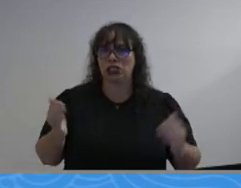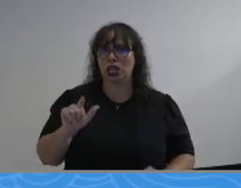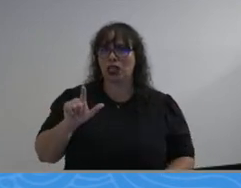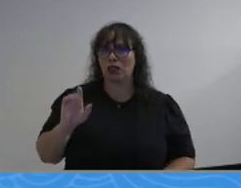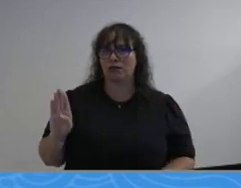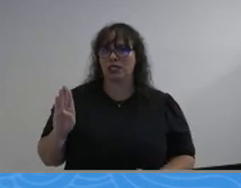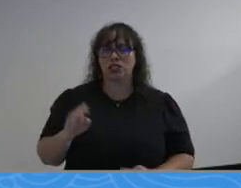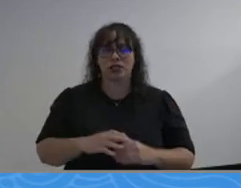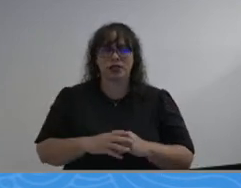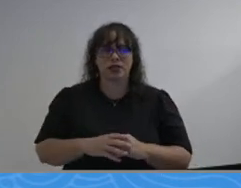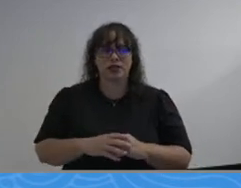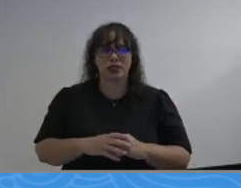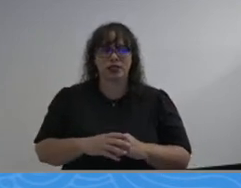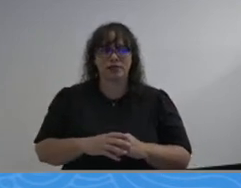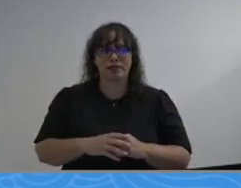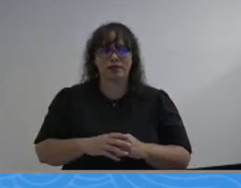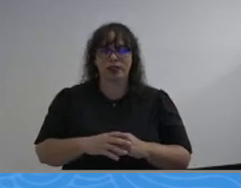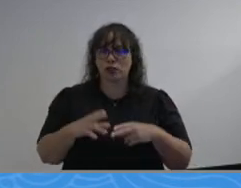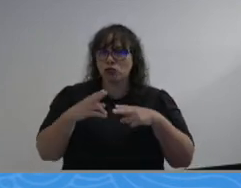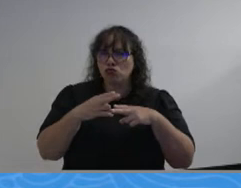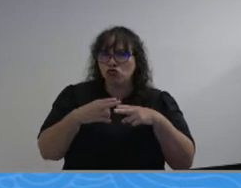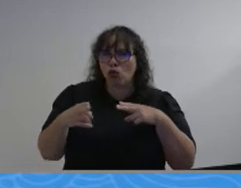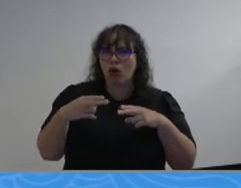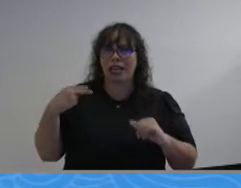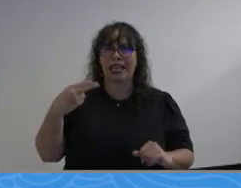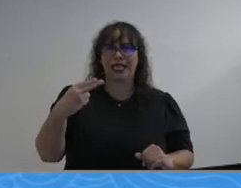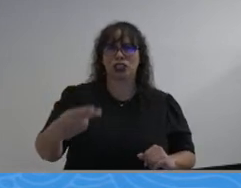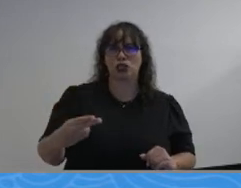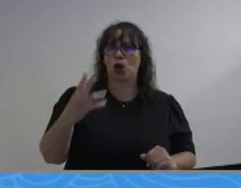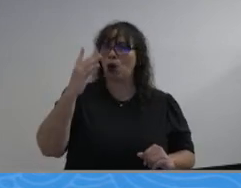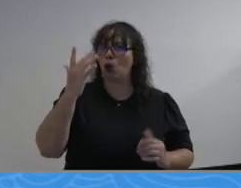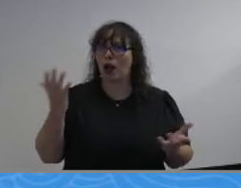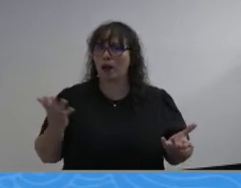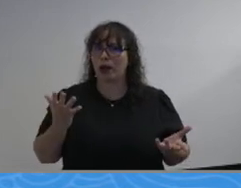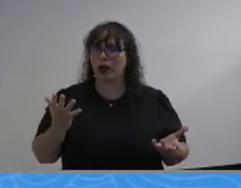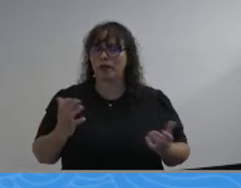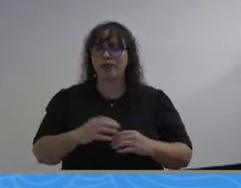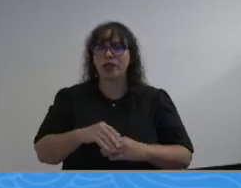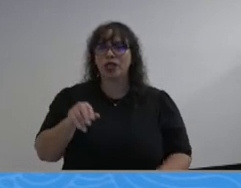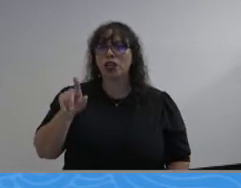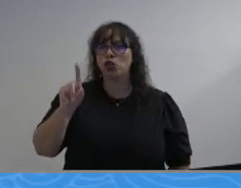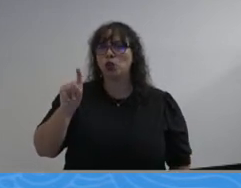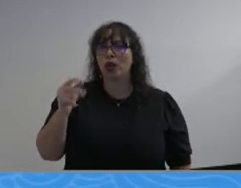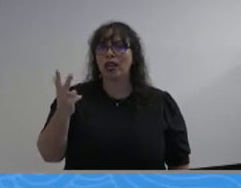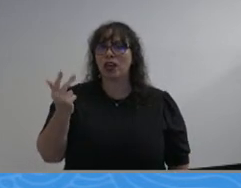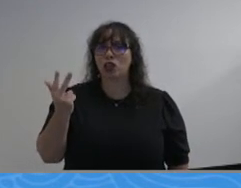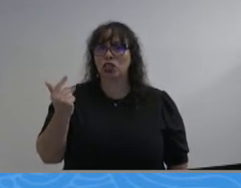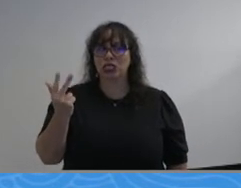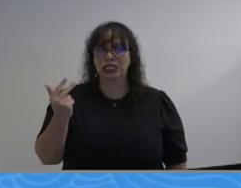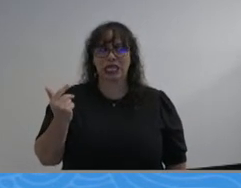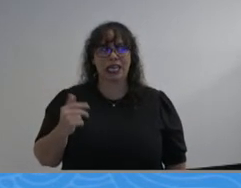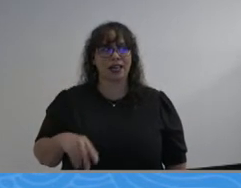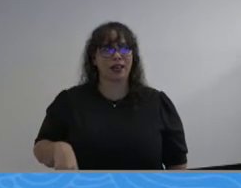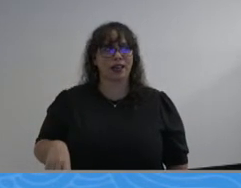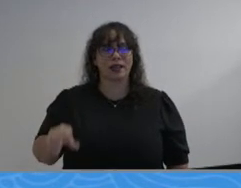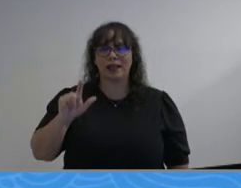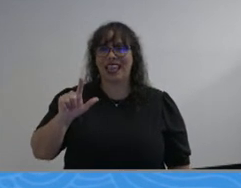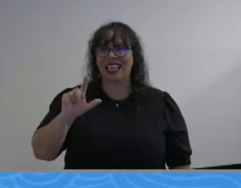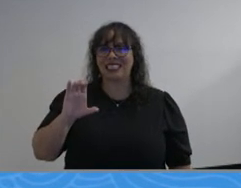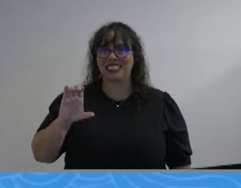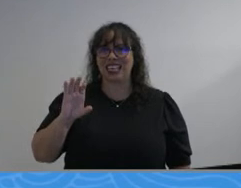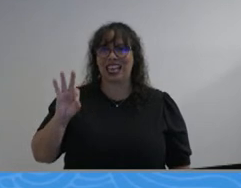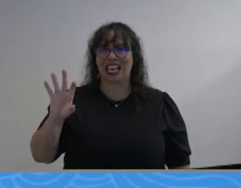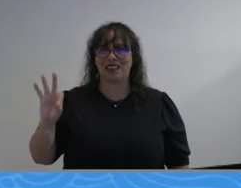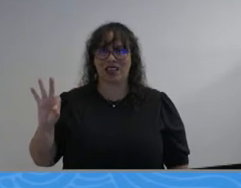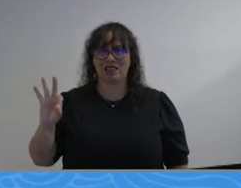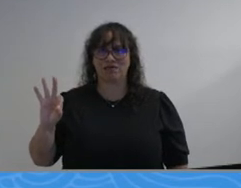Beach. Just wanted to give a very short history of why we're here. In 2013, LCFF became